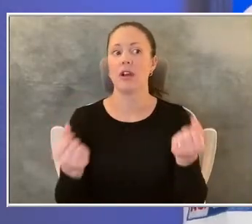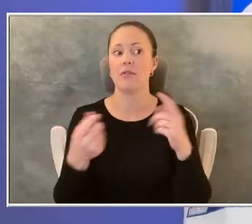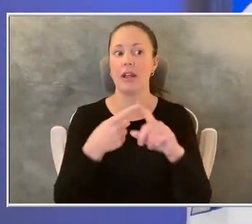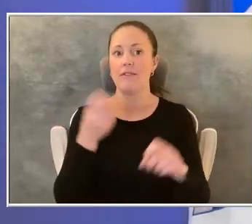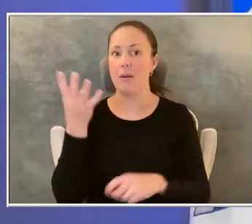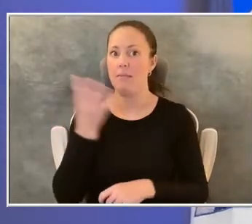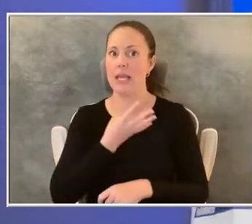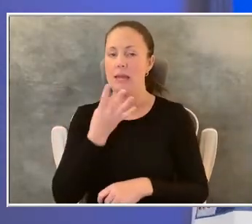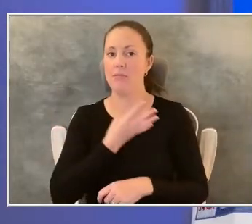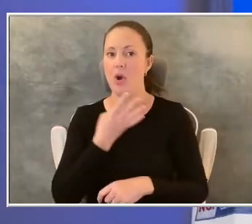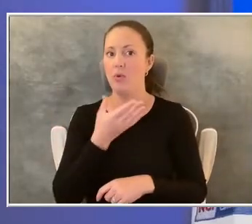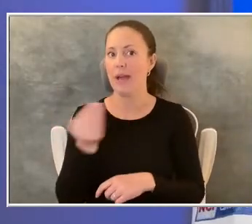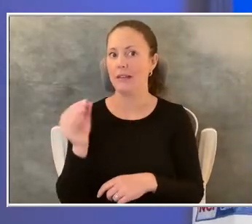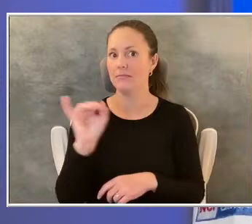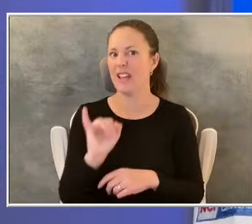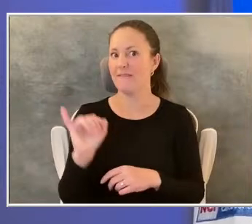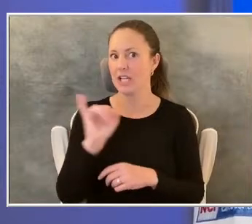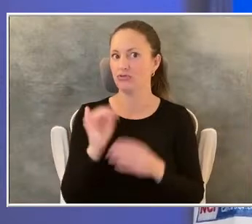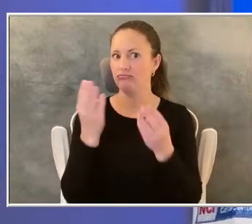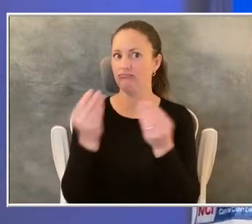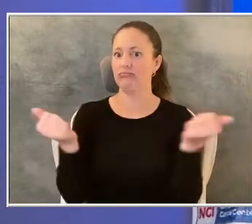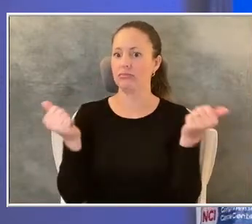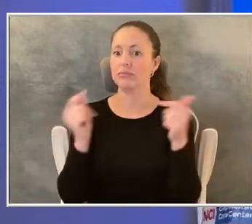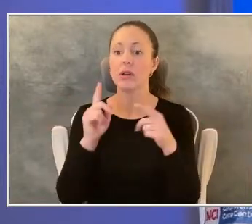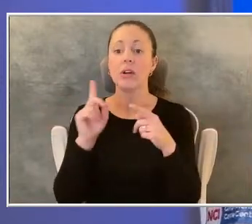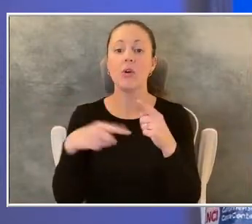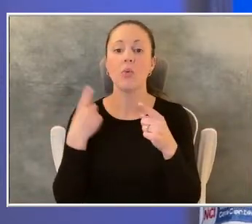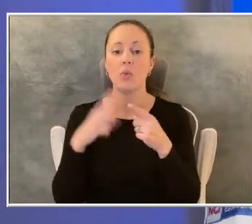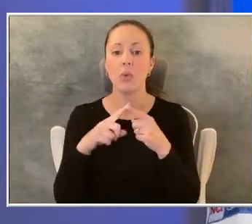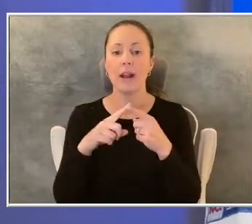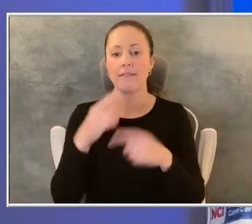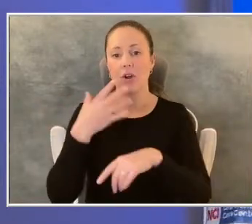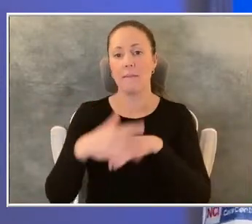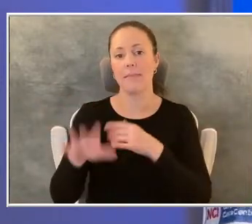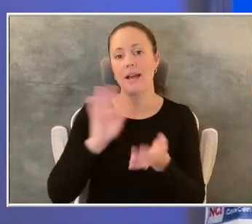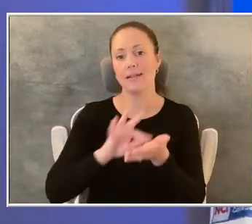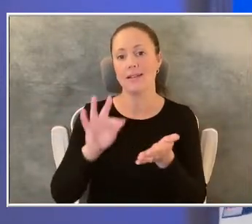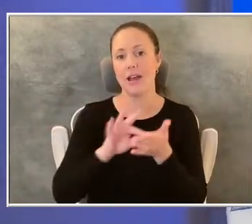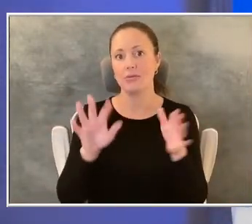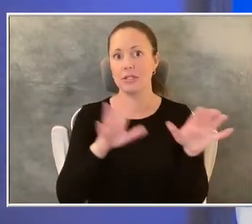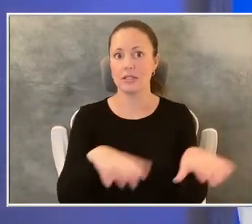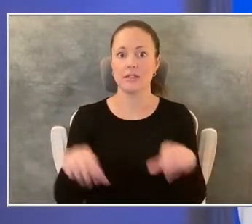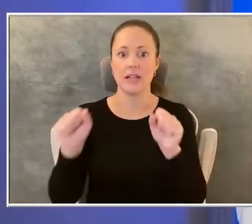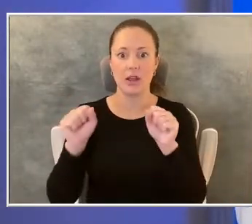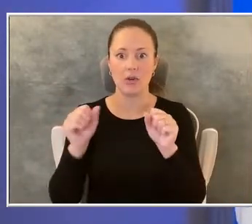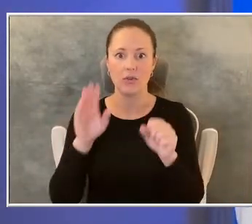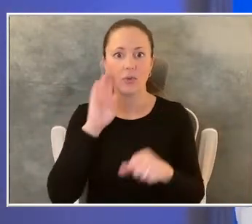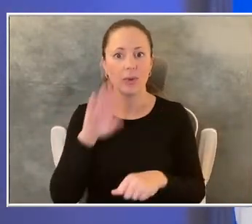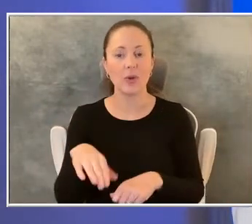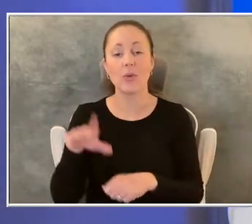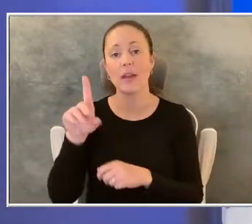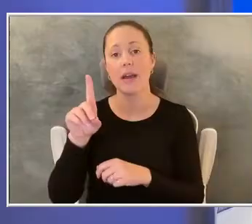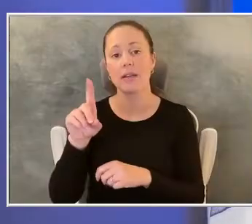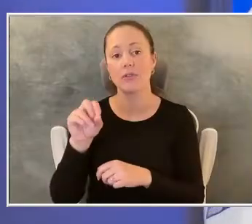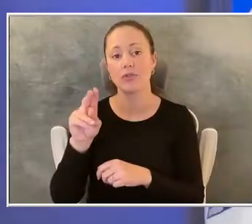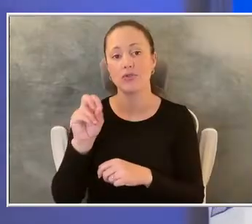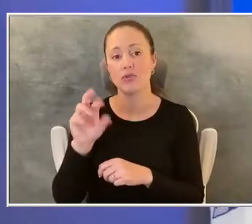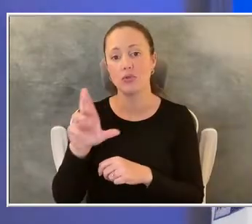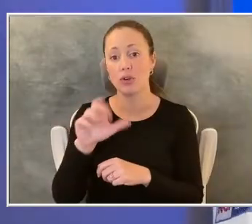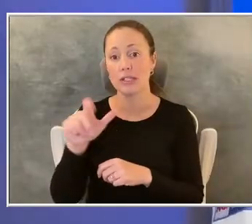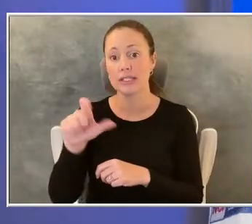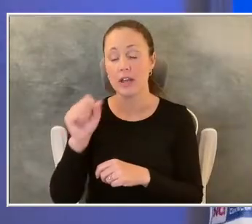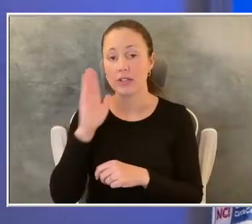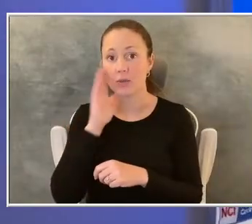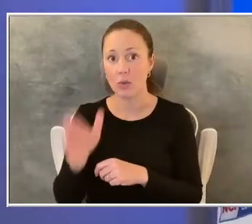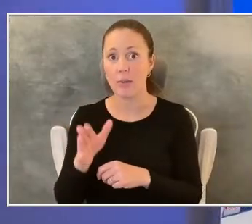John. And once the blood counts take over, we know that these are donor cells that are growing, then it's safe